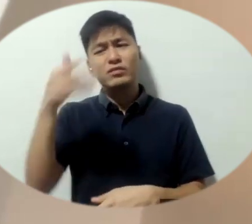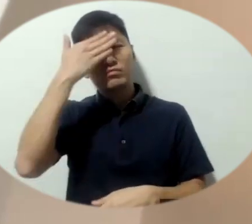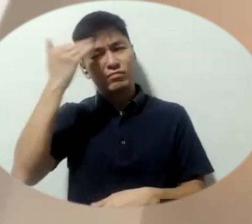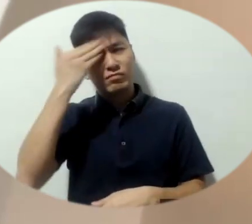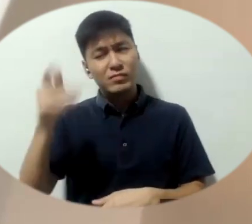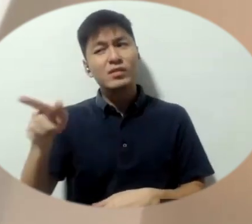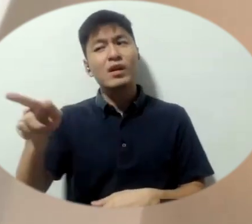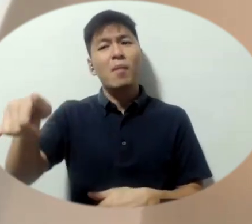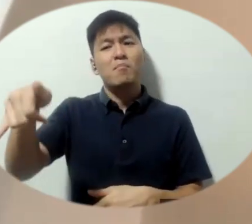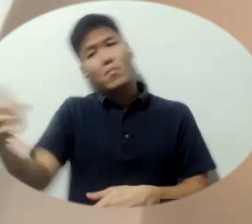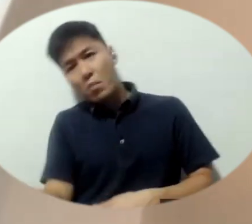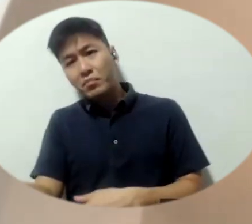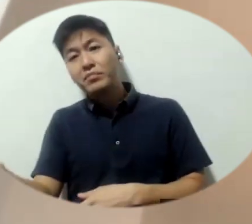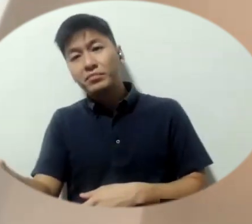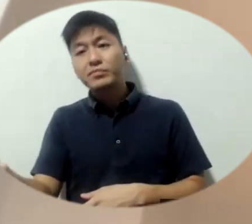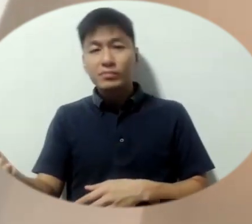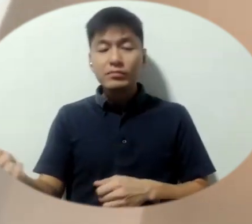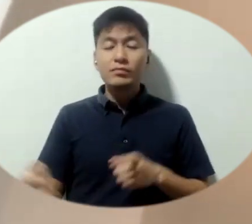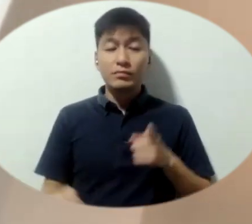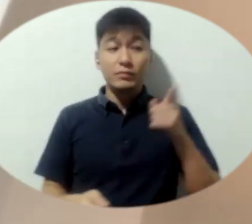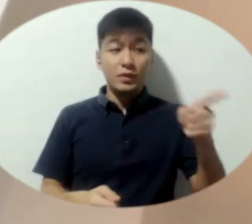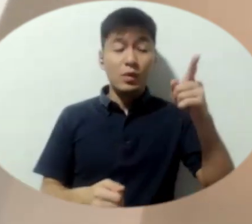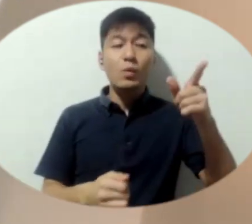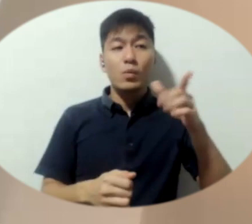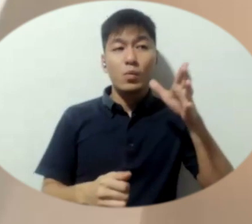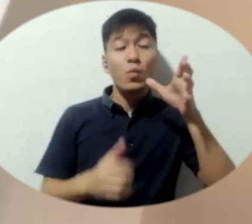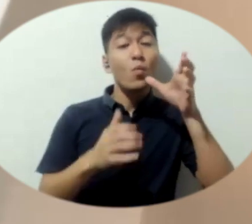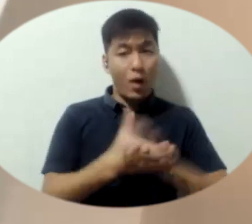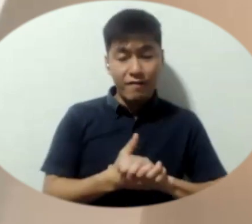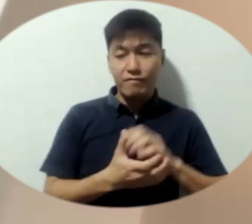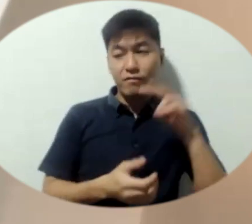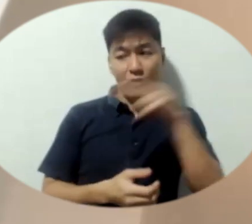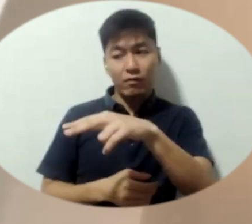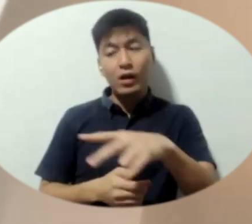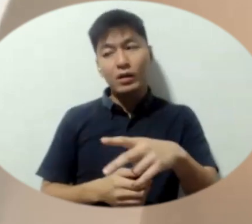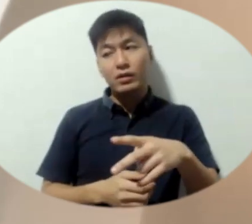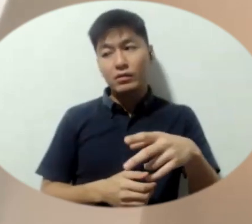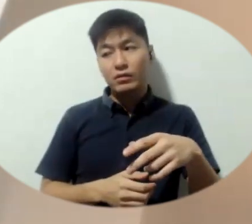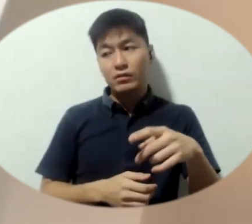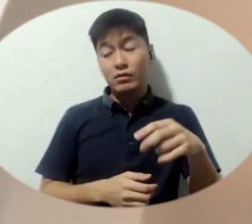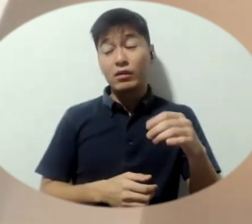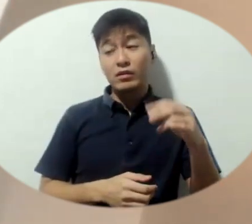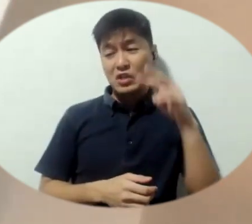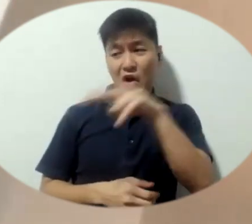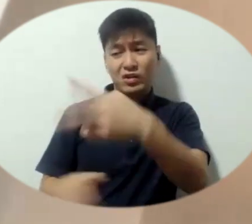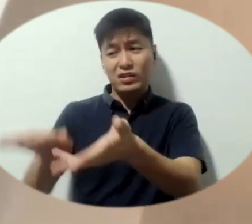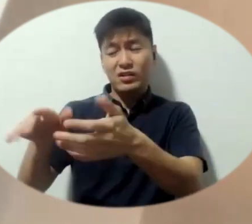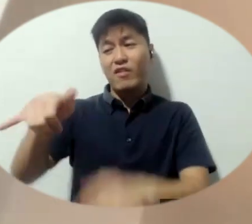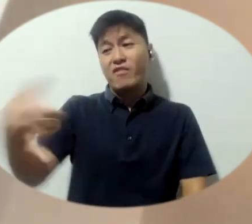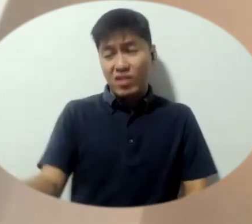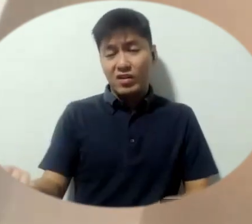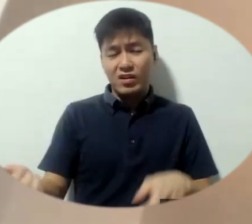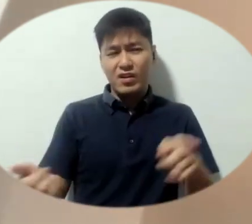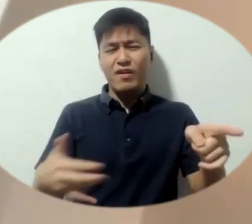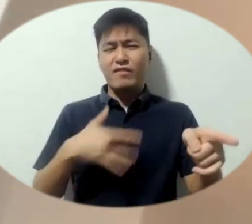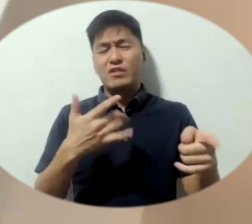she was crying. She felt that was her fault. And we were 70 giving